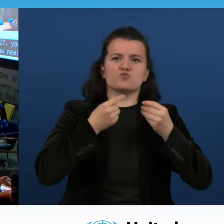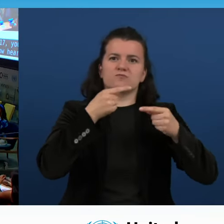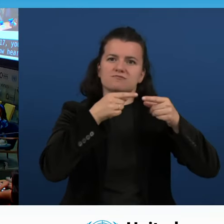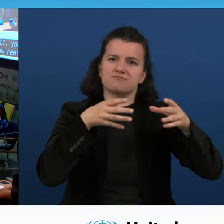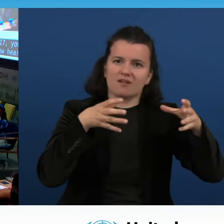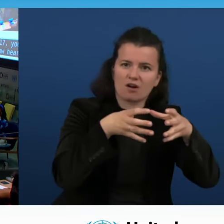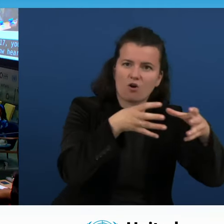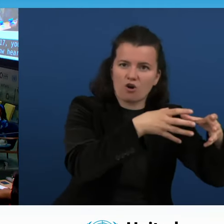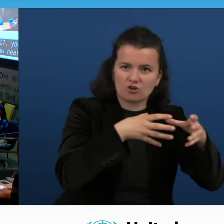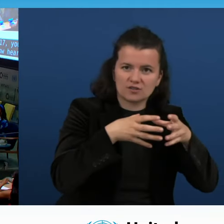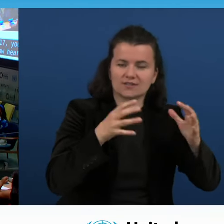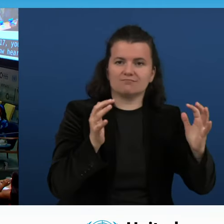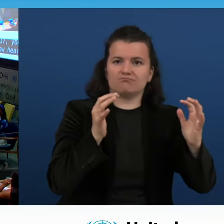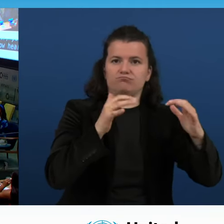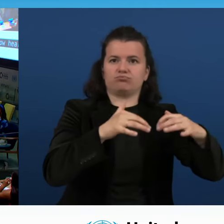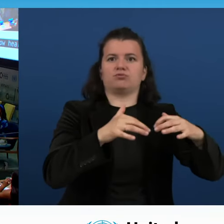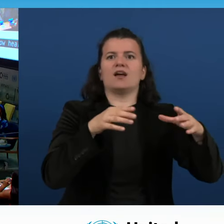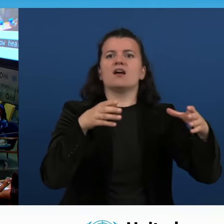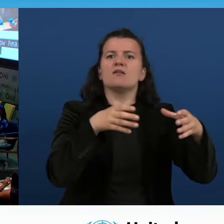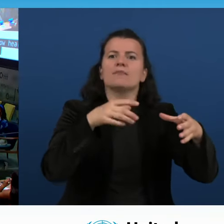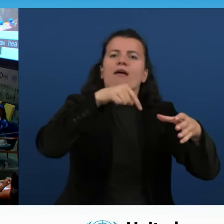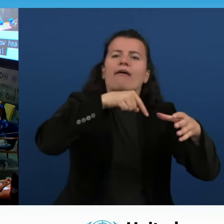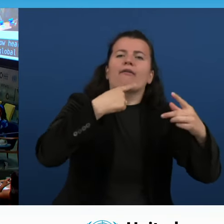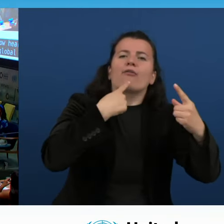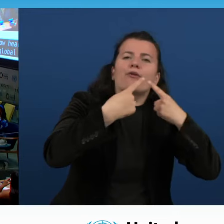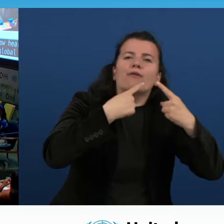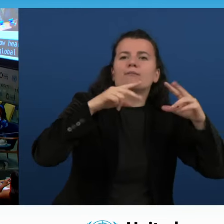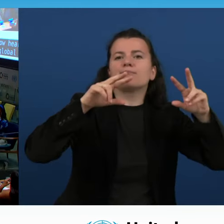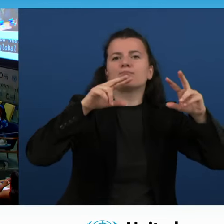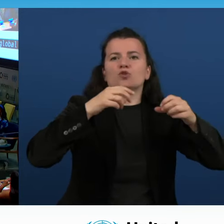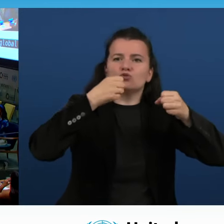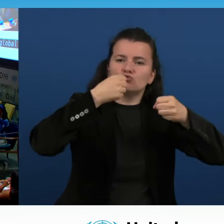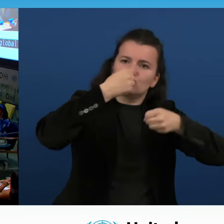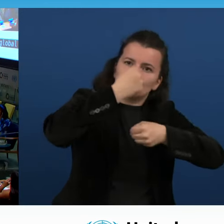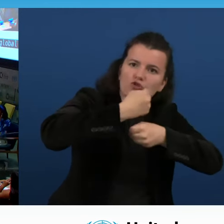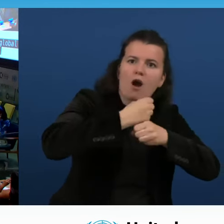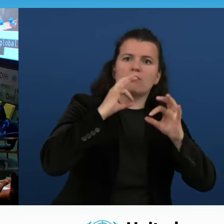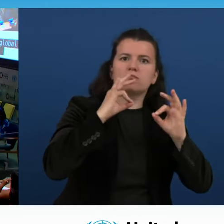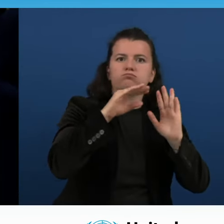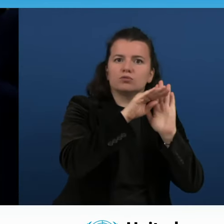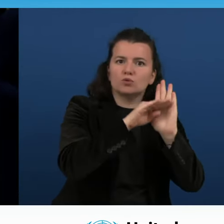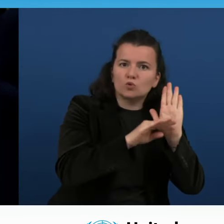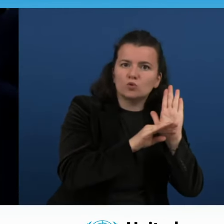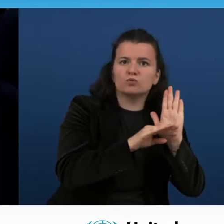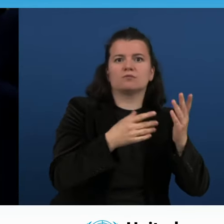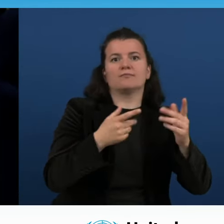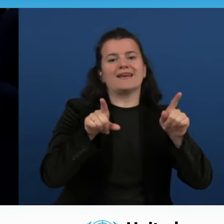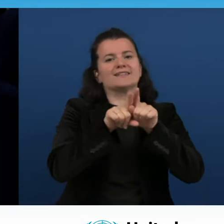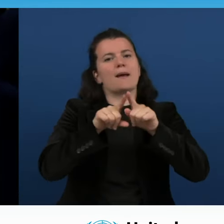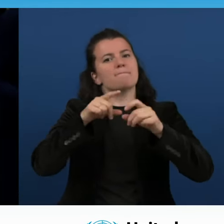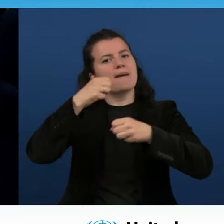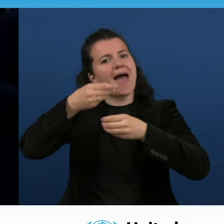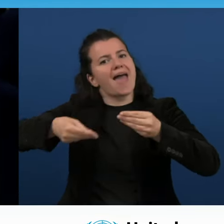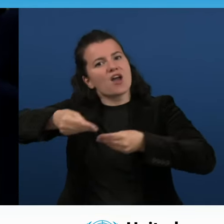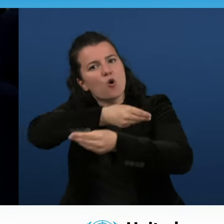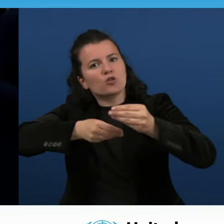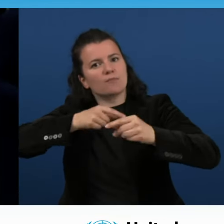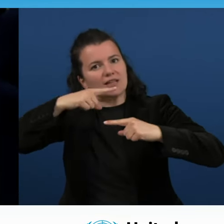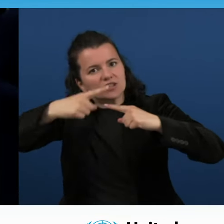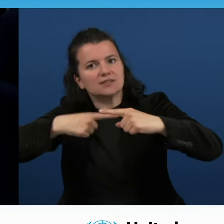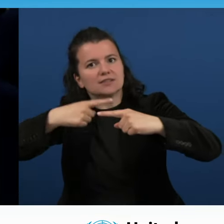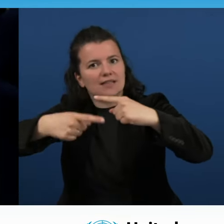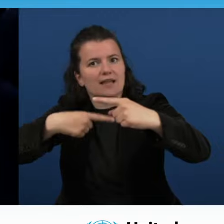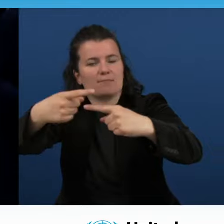Youth. Standing here today, I'm fueled by a vision where youth like us lead the way in ending poverty.